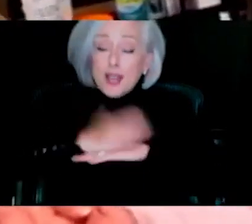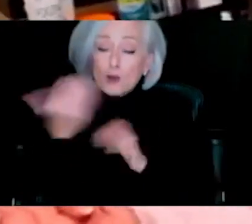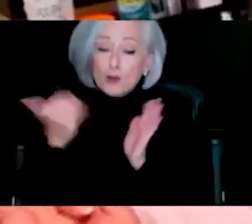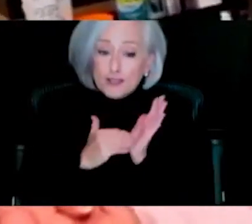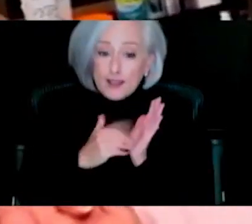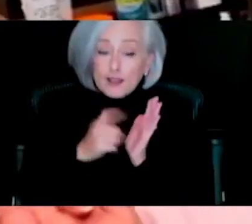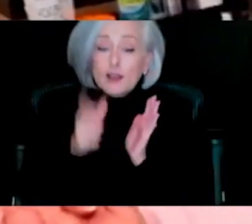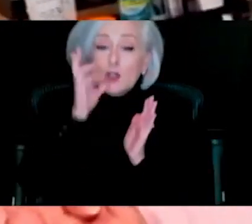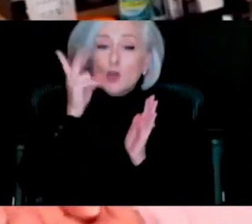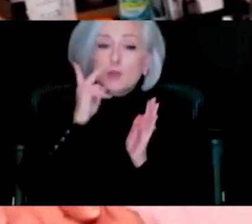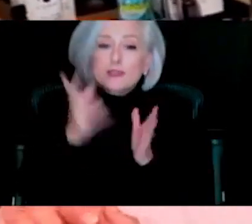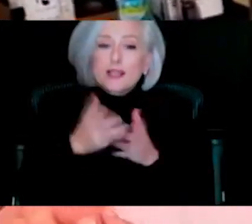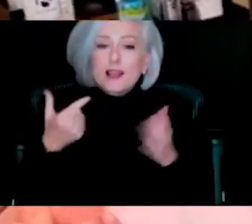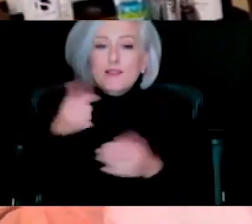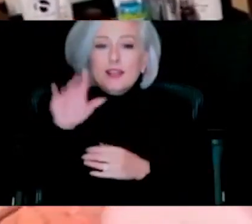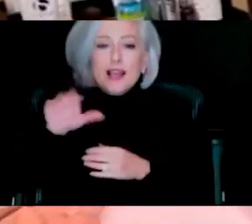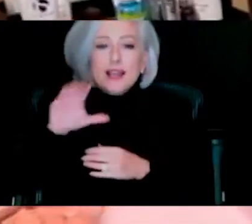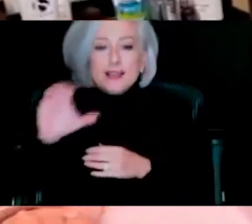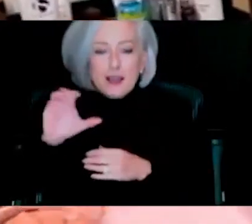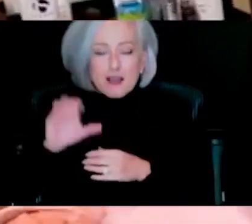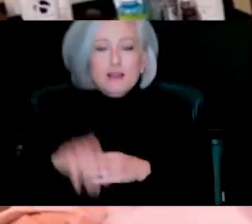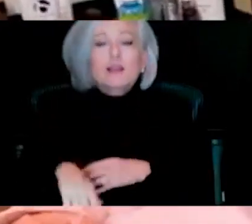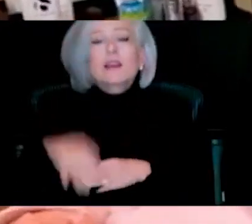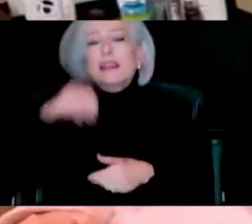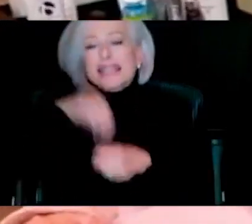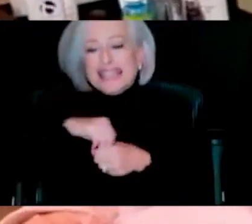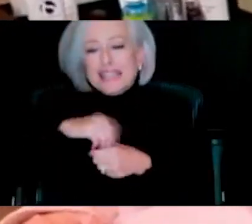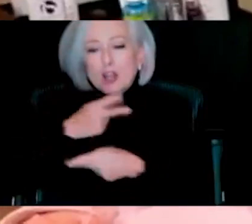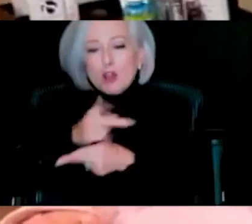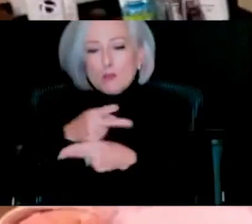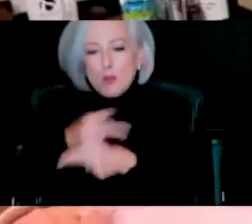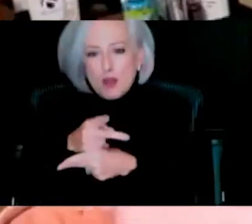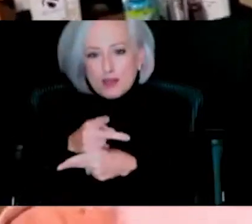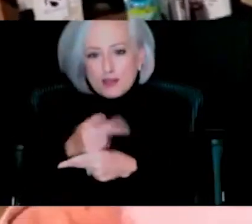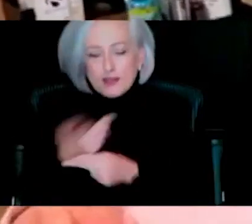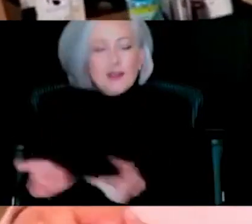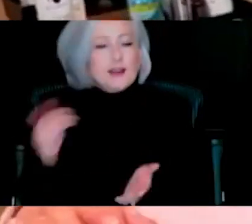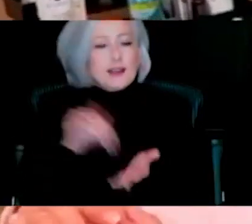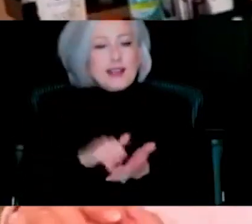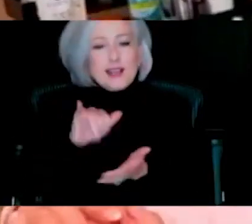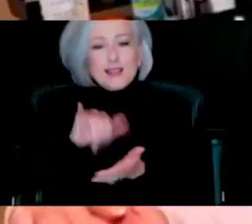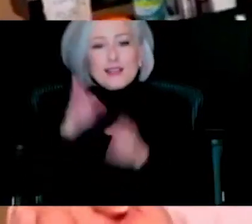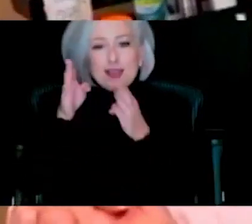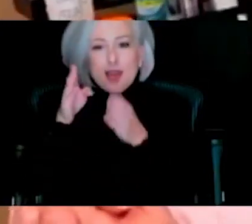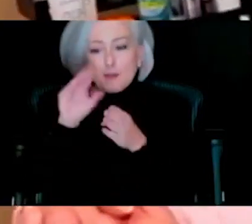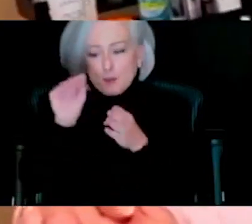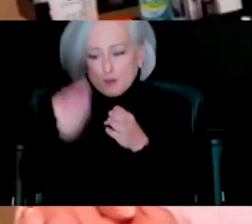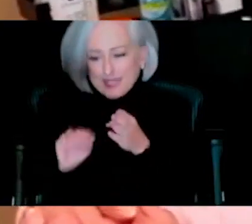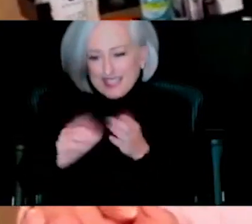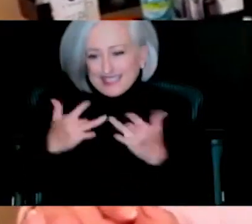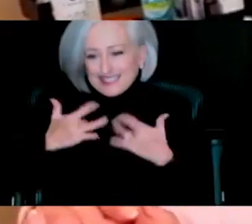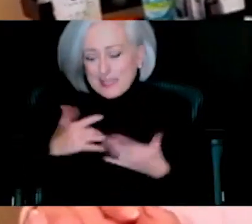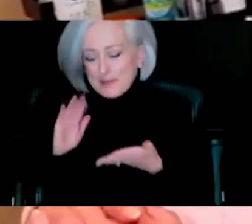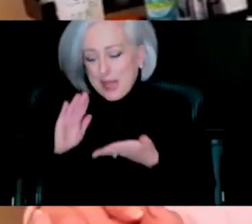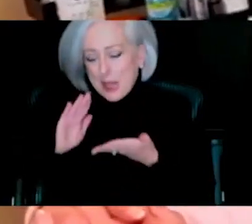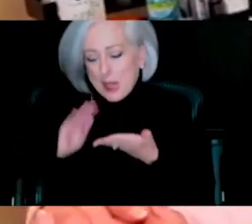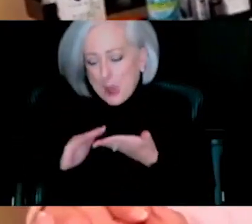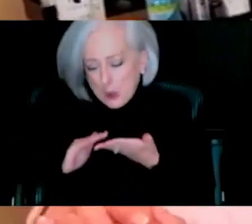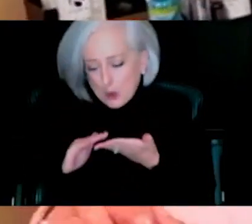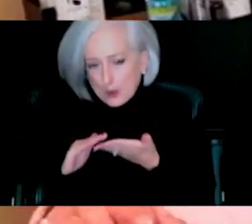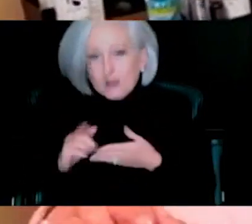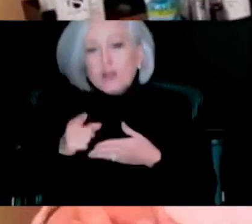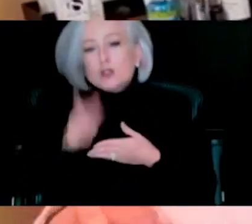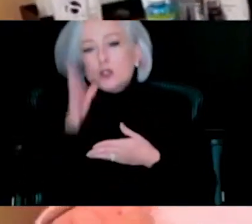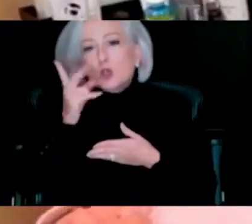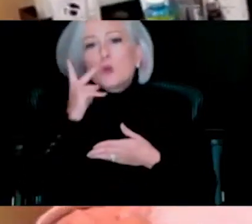see a lot of glycolic salicylics in those products. Again, that percentage is usually very, very low. So you'll see